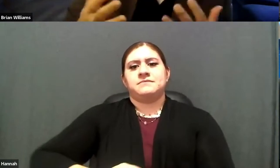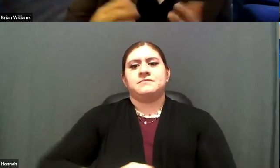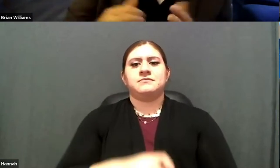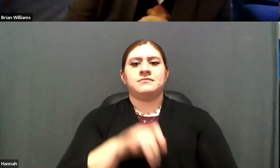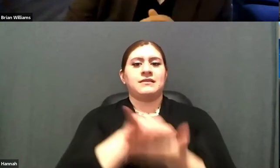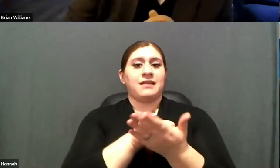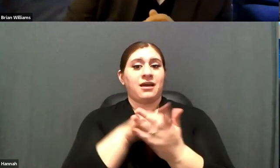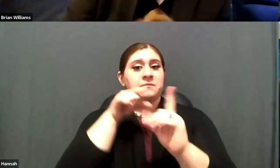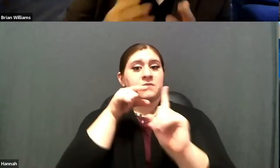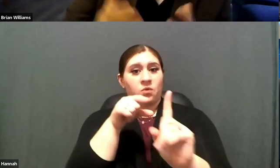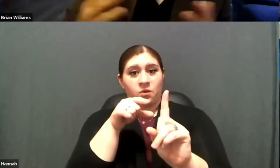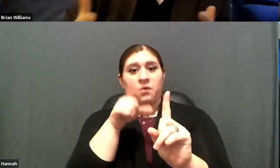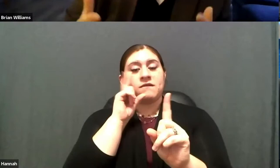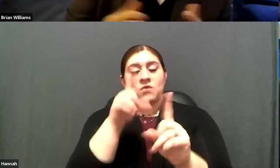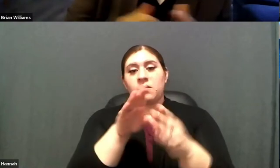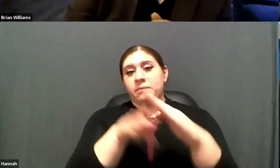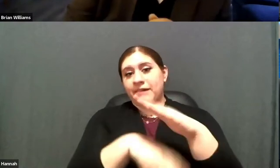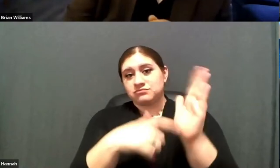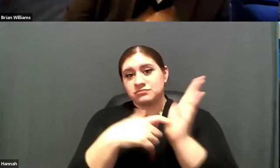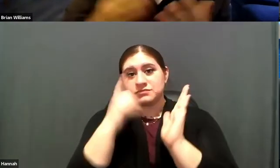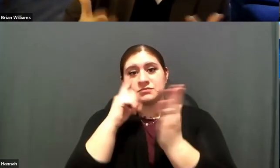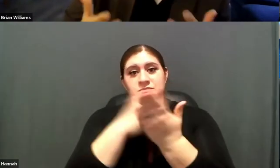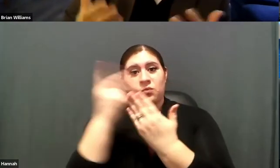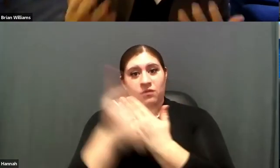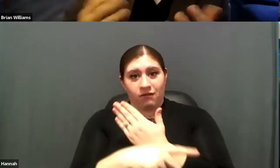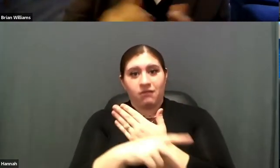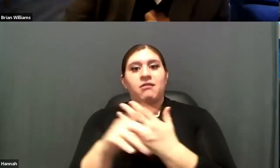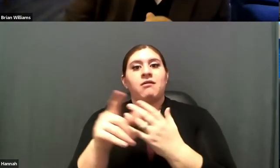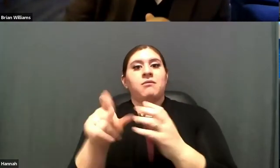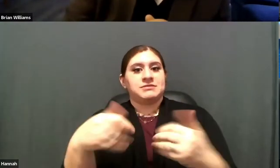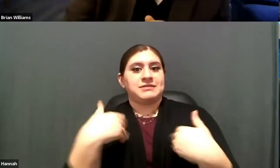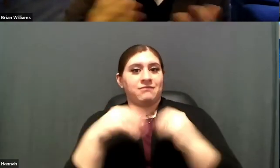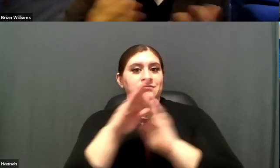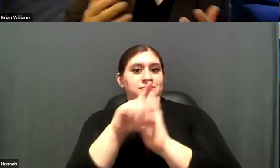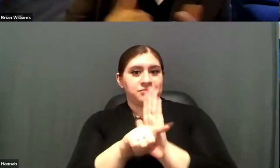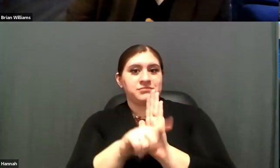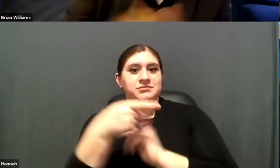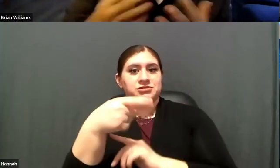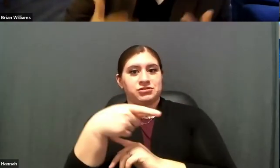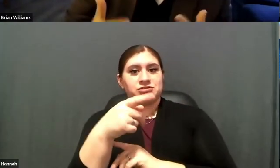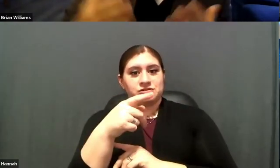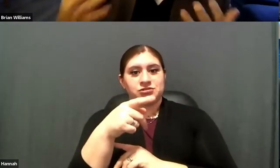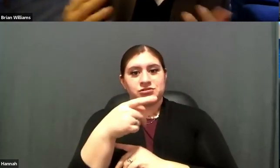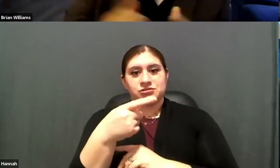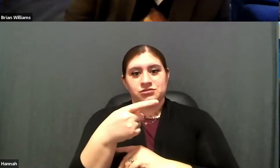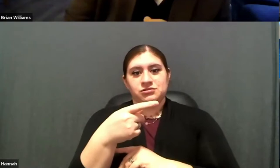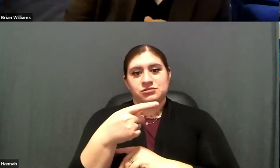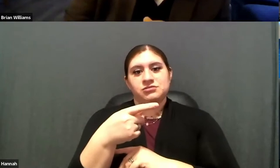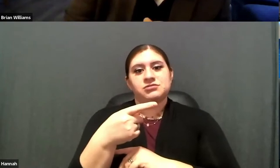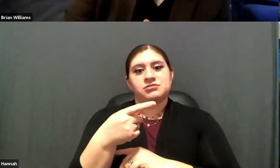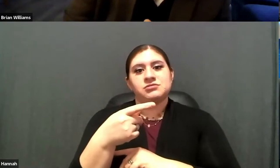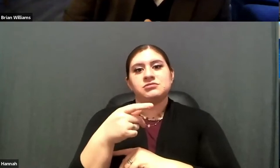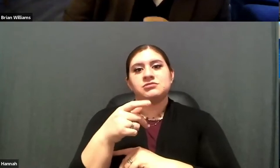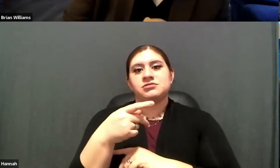The basic requirements for the program is to have an undergraduate GP or undergraduate conferred bachelor's